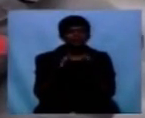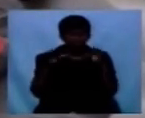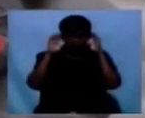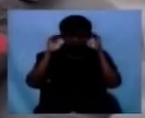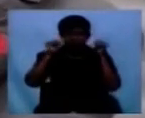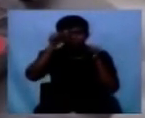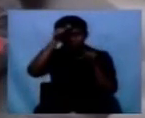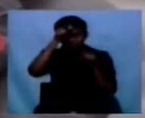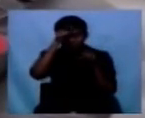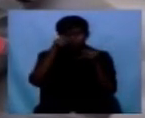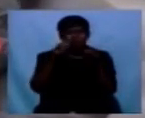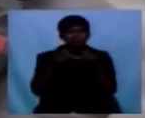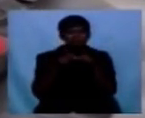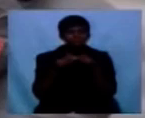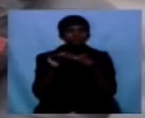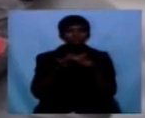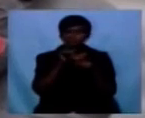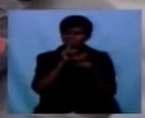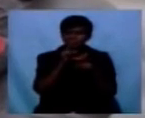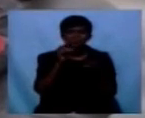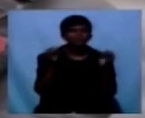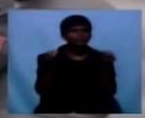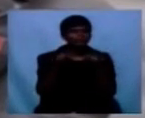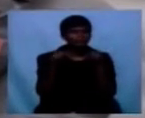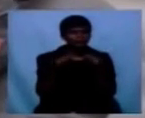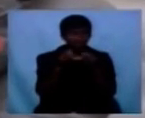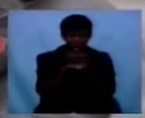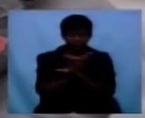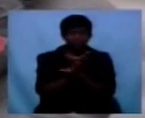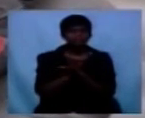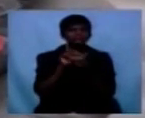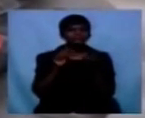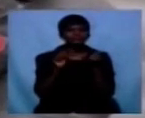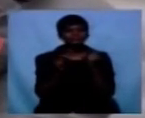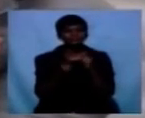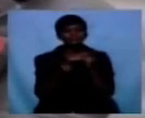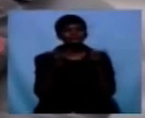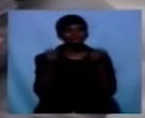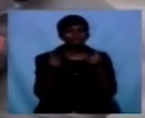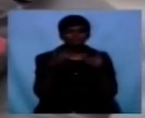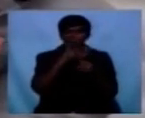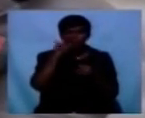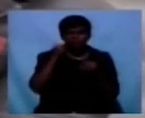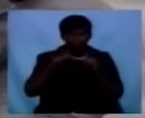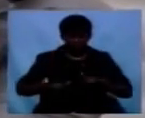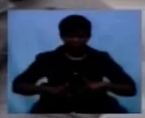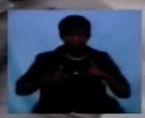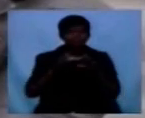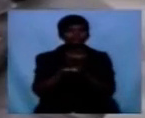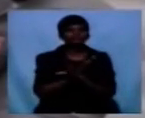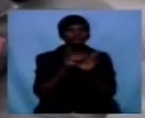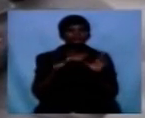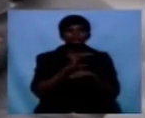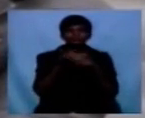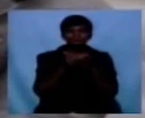President Lungu has given me specific instructions. He wants Zambia to be transformed. He wants to better the lives of every Zambian. He